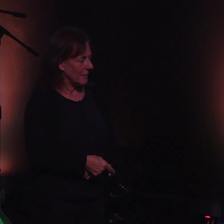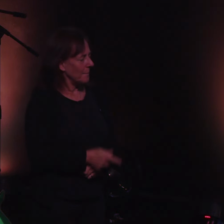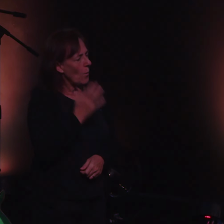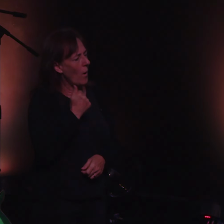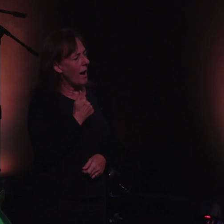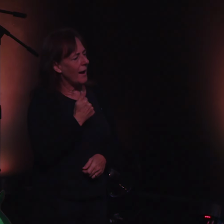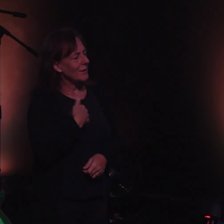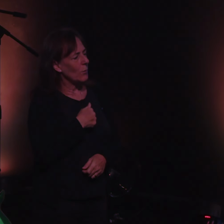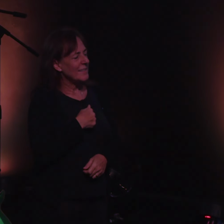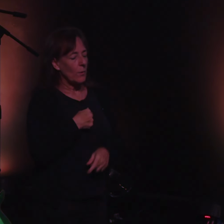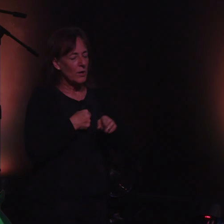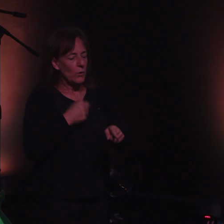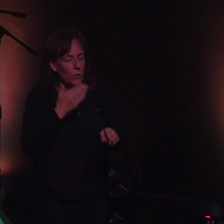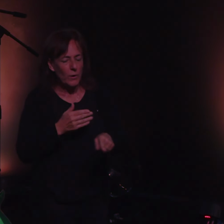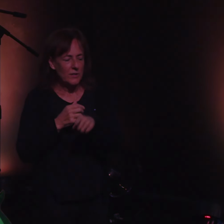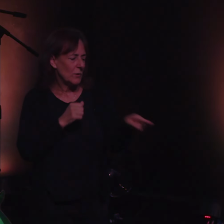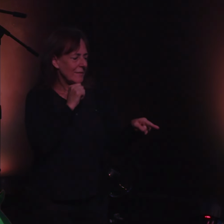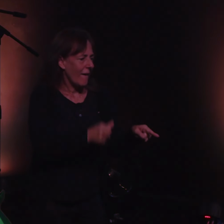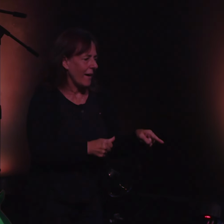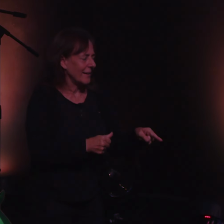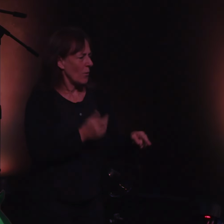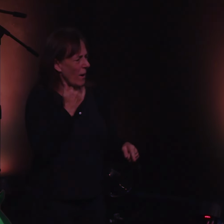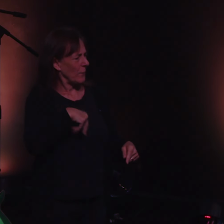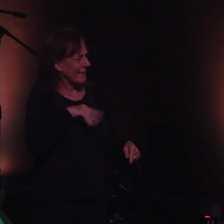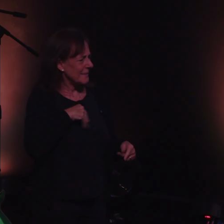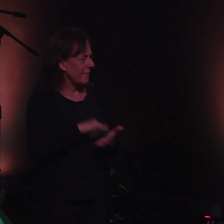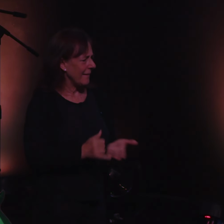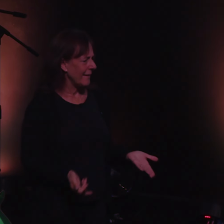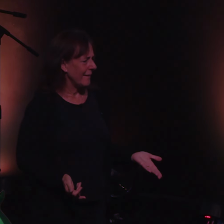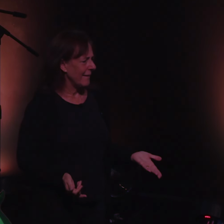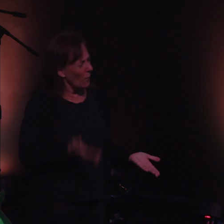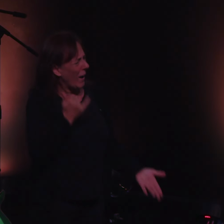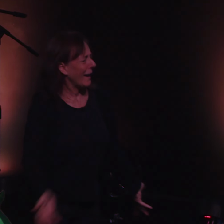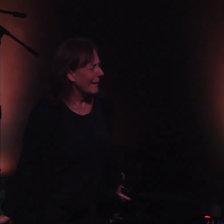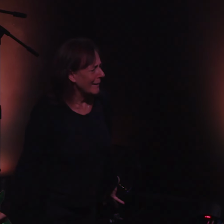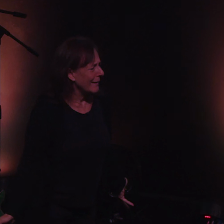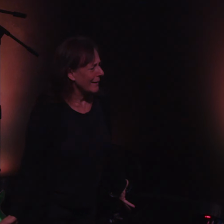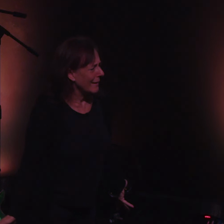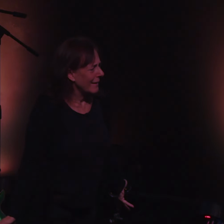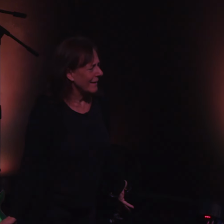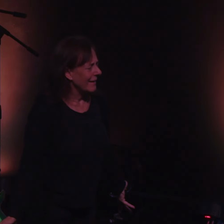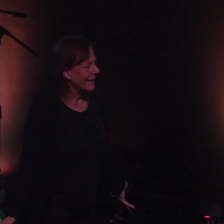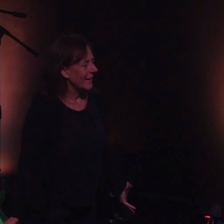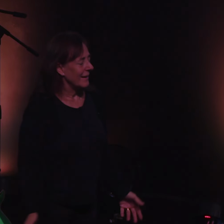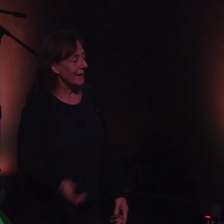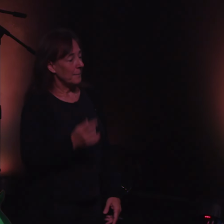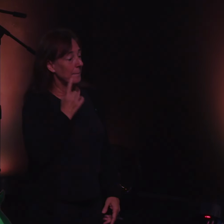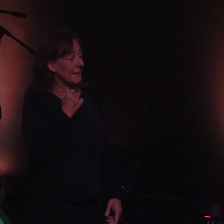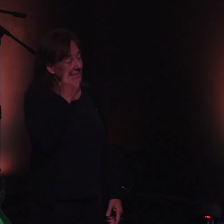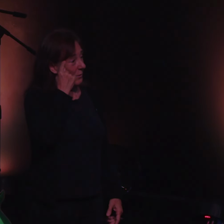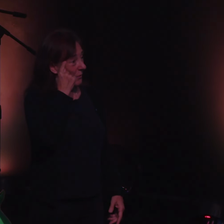Why? Why are we willing to do that about God's kids? Why? Because they don't